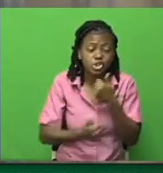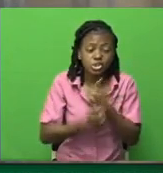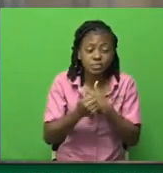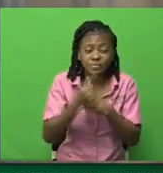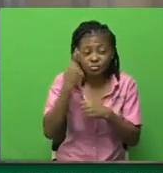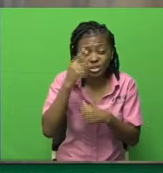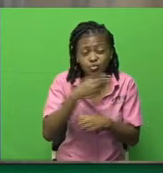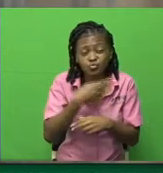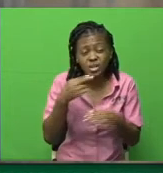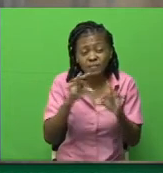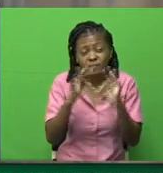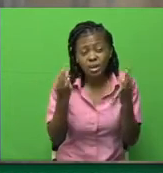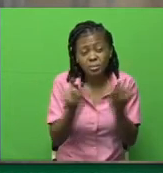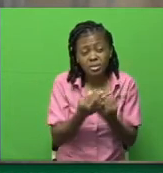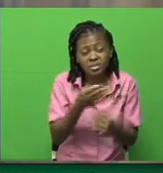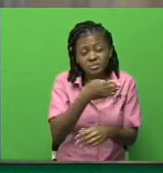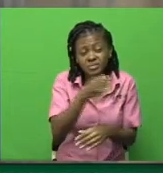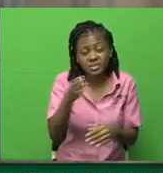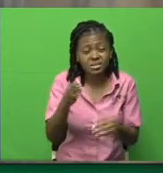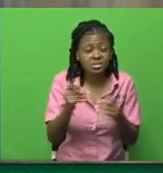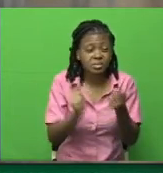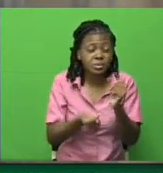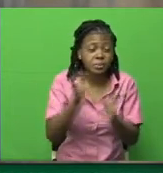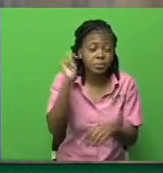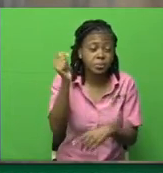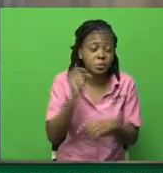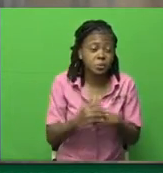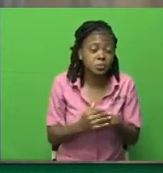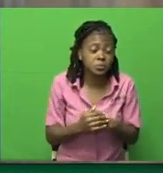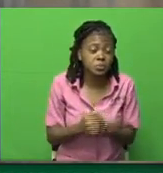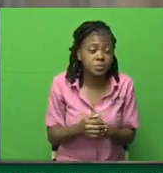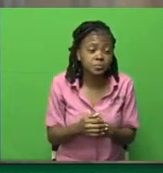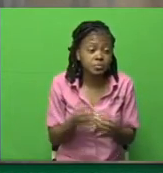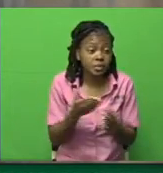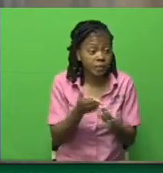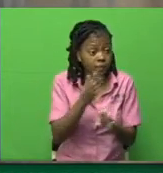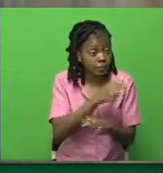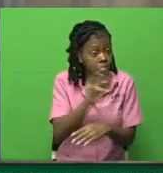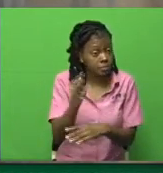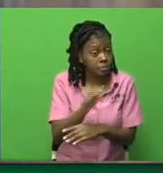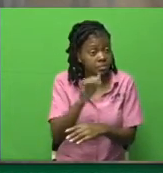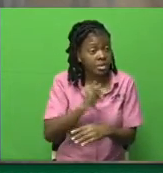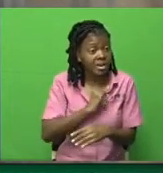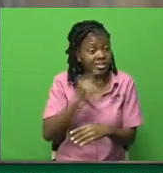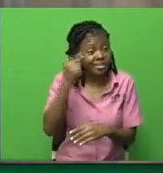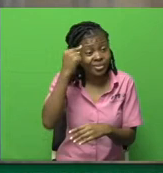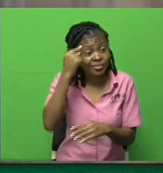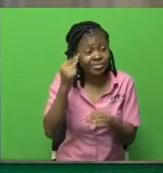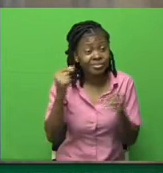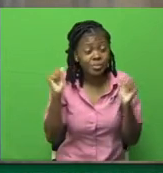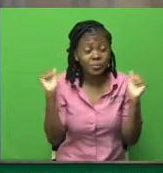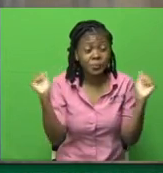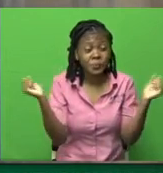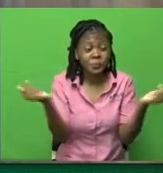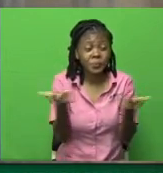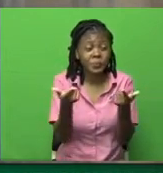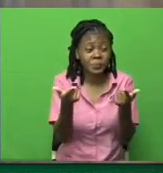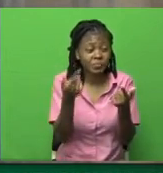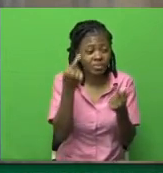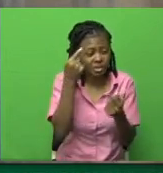Tobago until Monday I thought everyone in this country would agree that prices had risen substantially